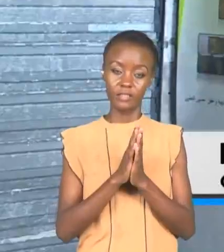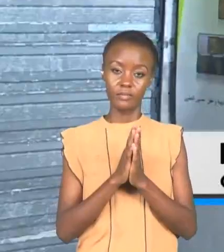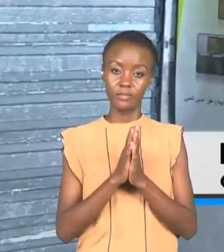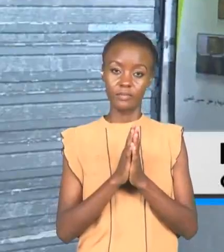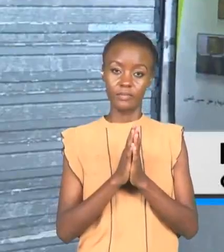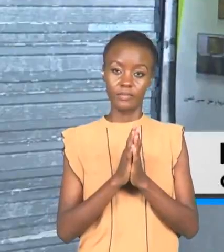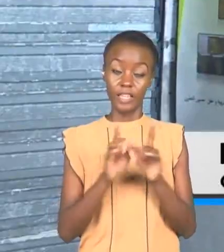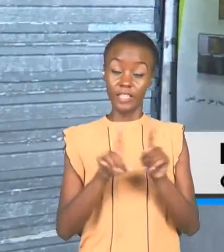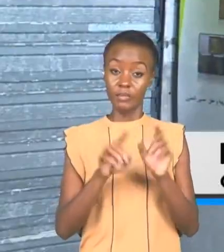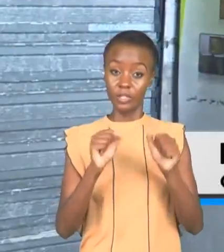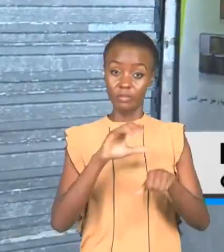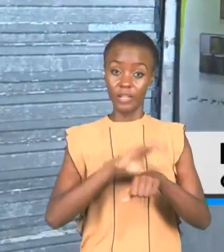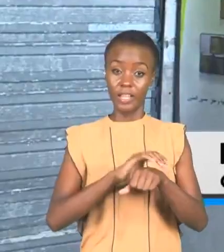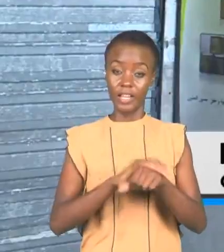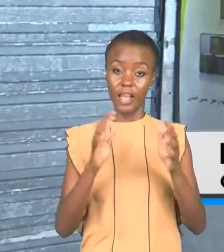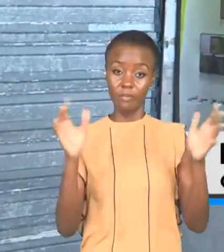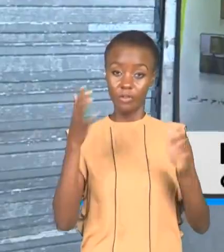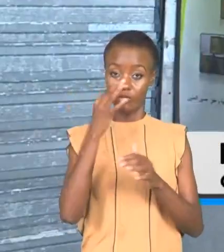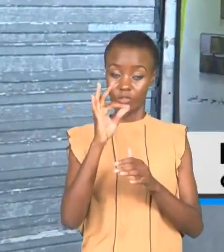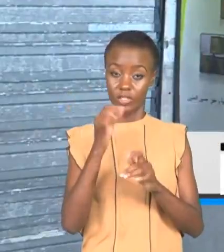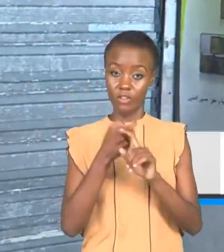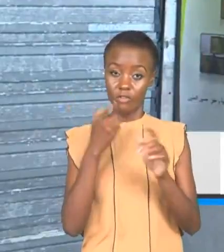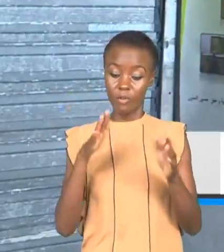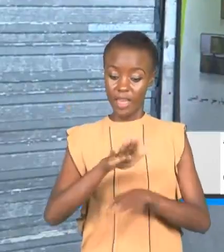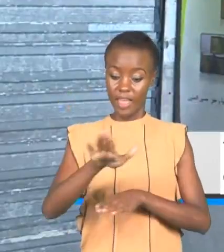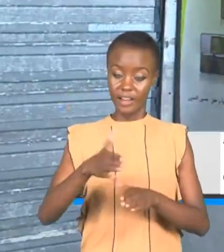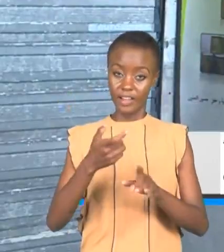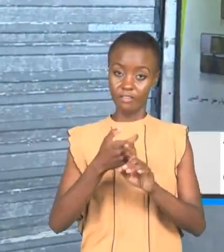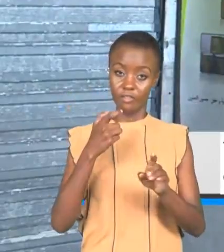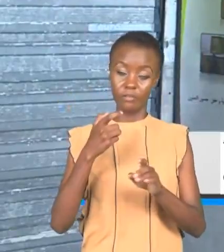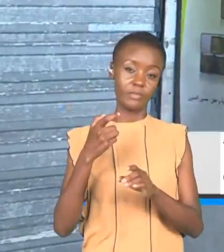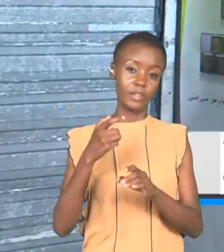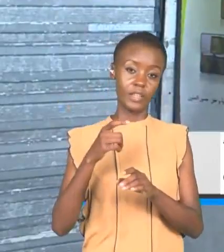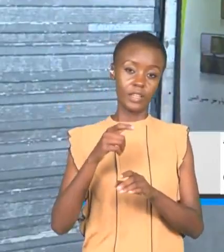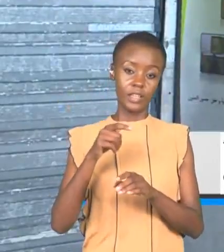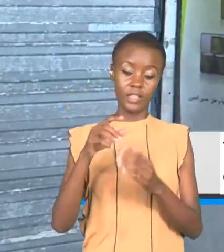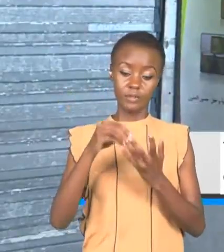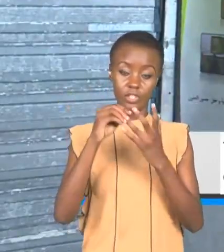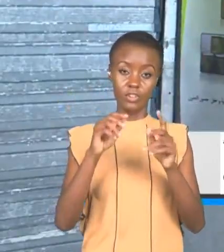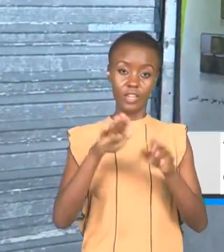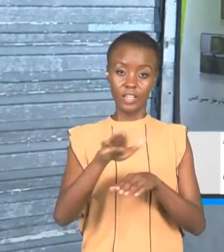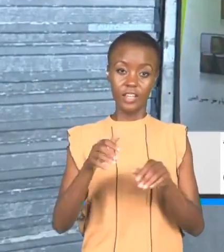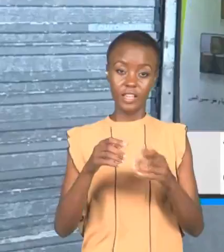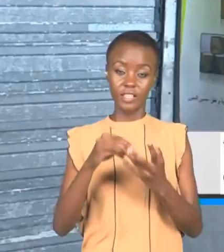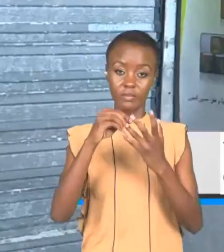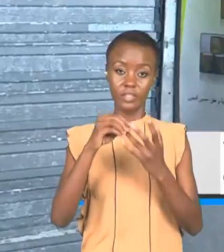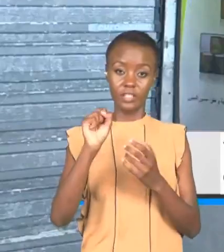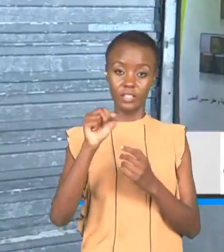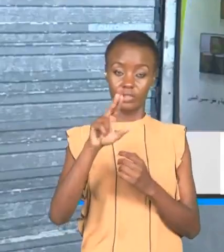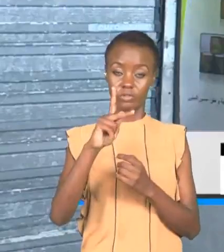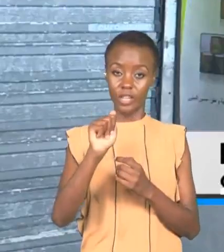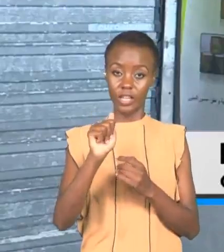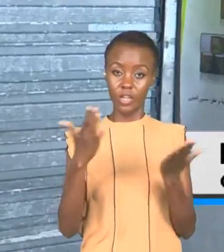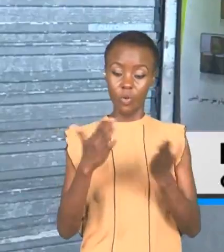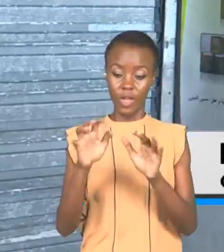One can find large numbers of the prickly pear products in the area of Sidi Frejom, especially in the Souk Ahraz province, where